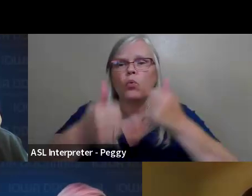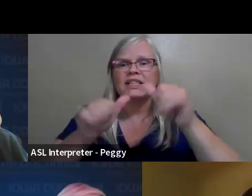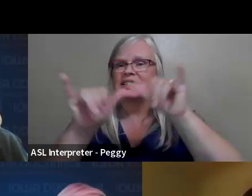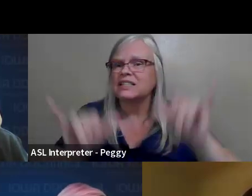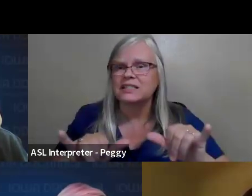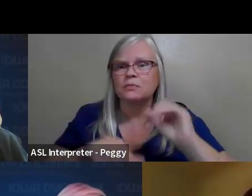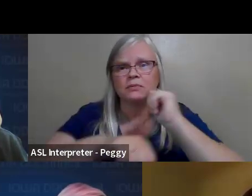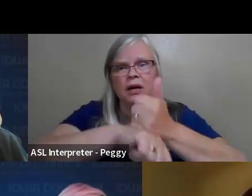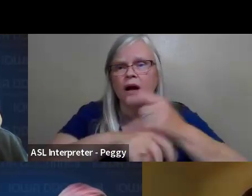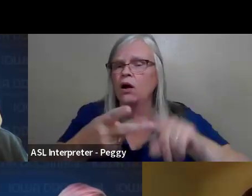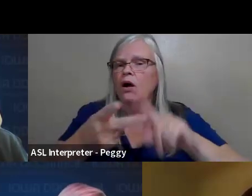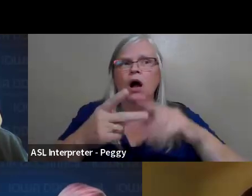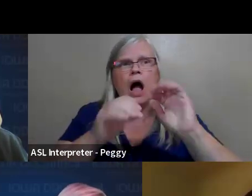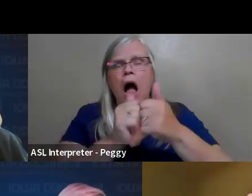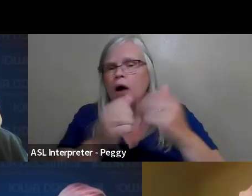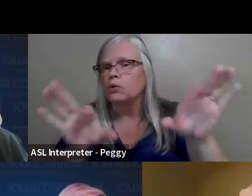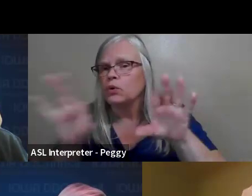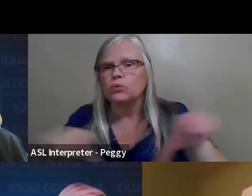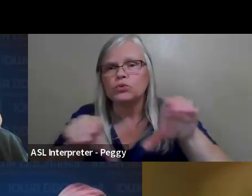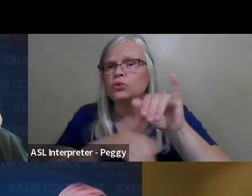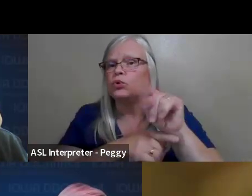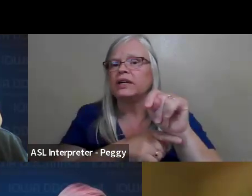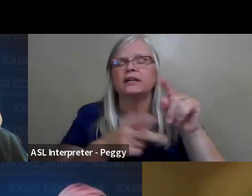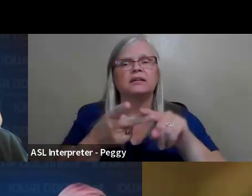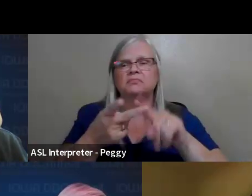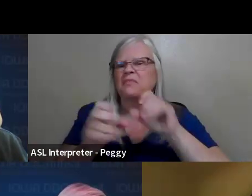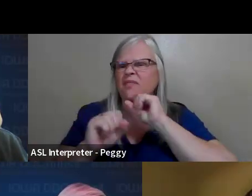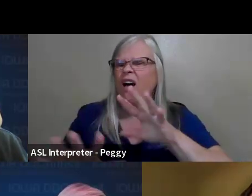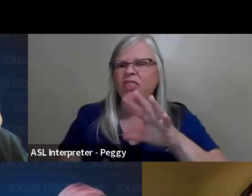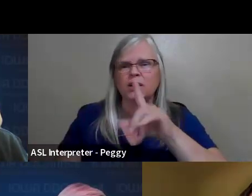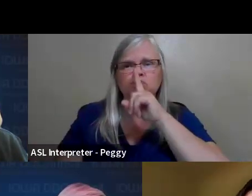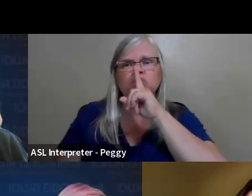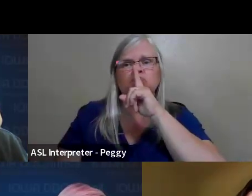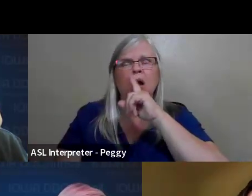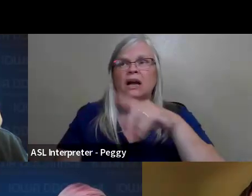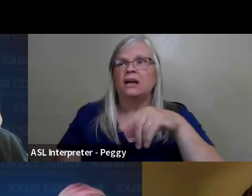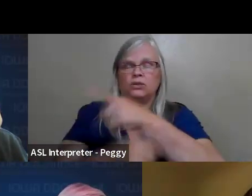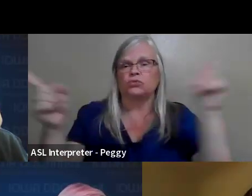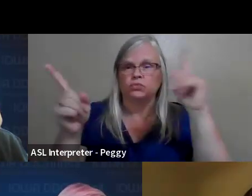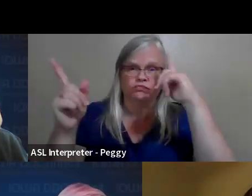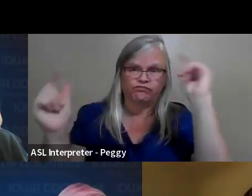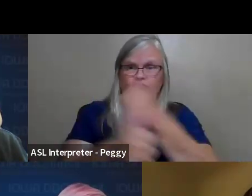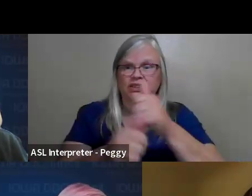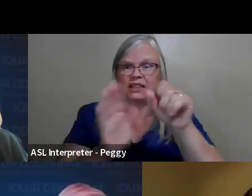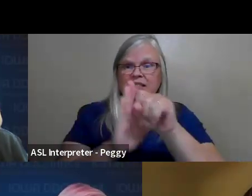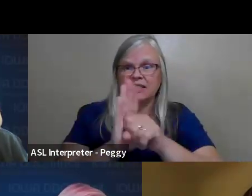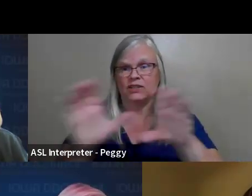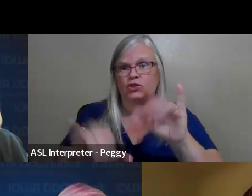them how to do it. They're not really telling them anything. They're just leaving it up to the states, which is